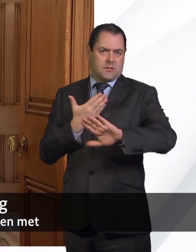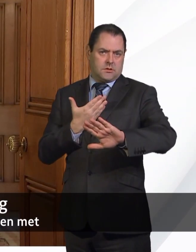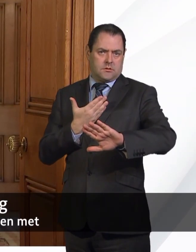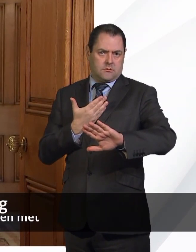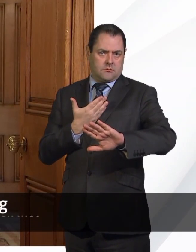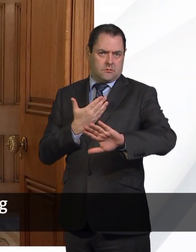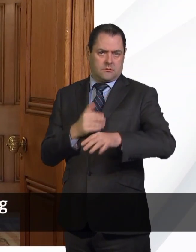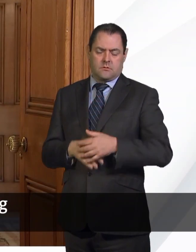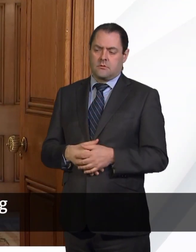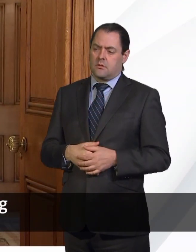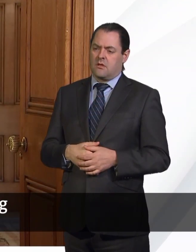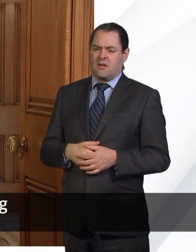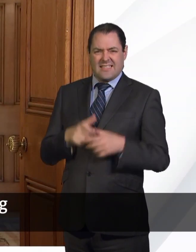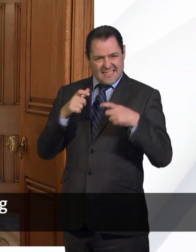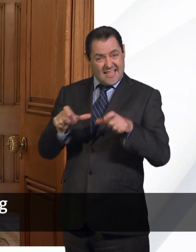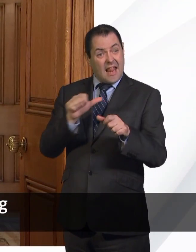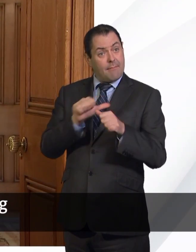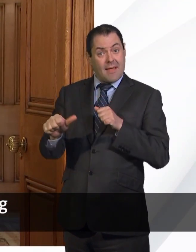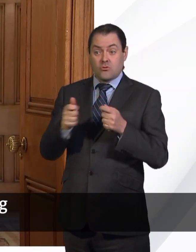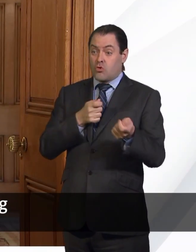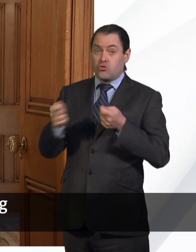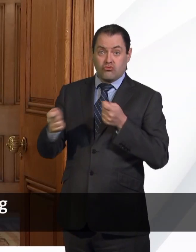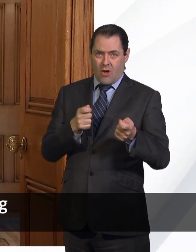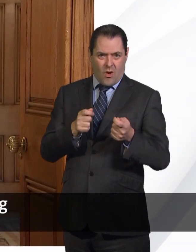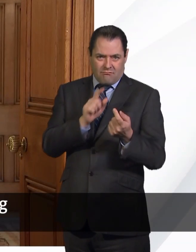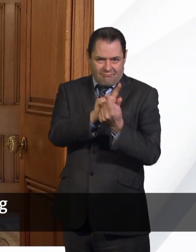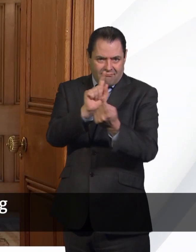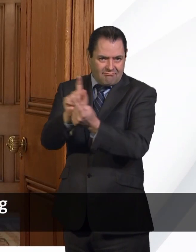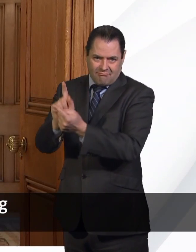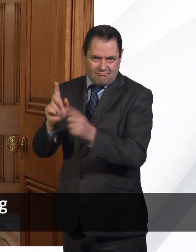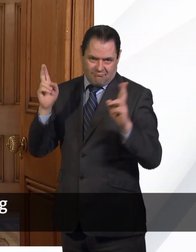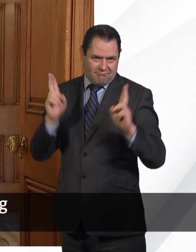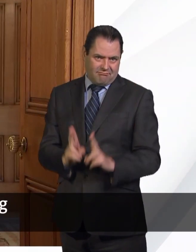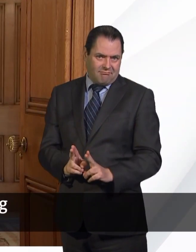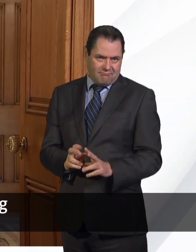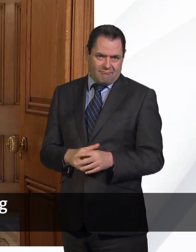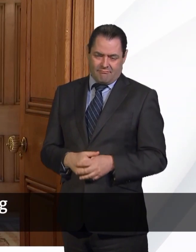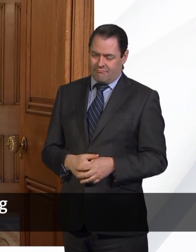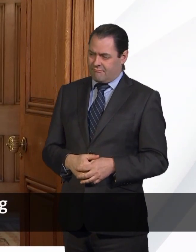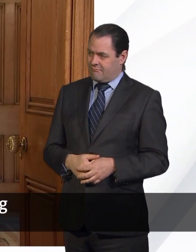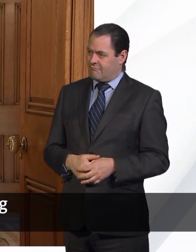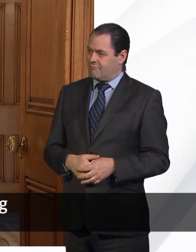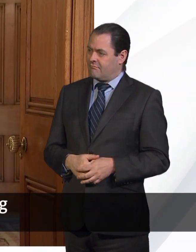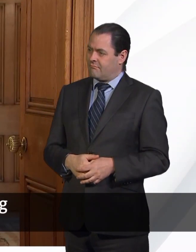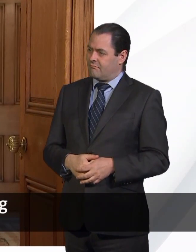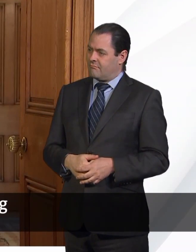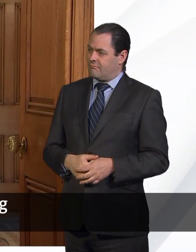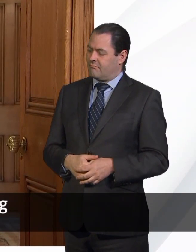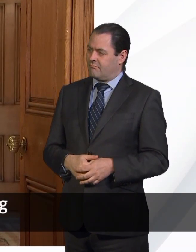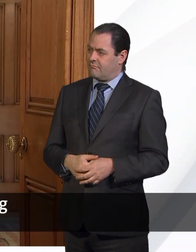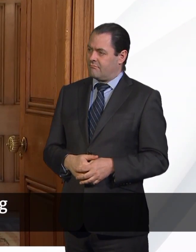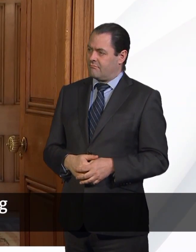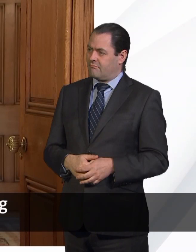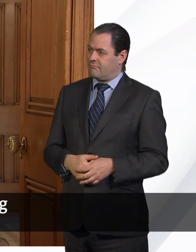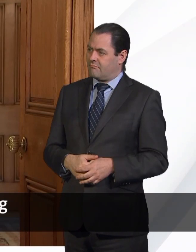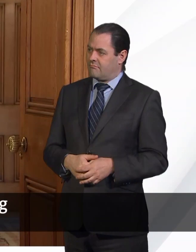Minimizing contact with others is still the best way to prevent transmission. You should also try to avoid seeing